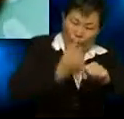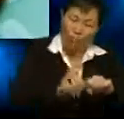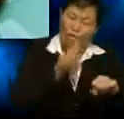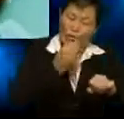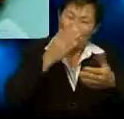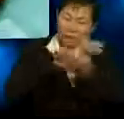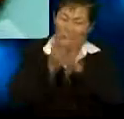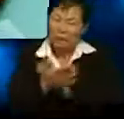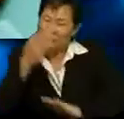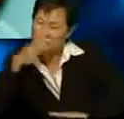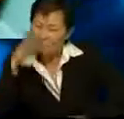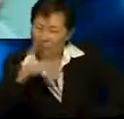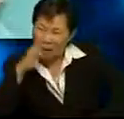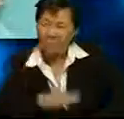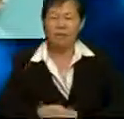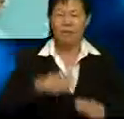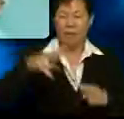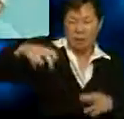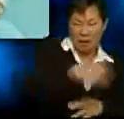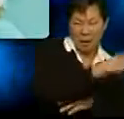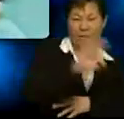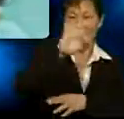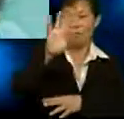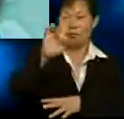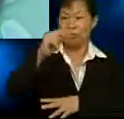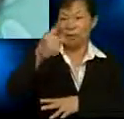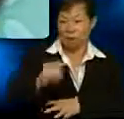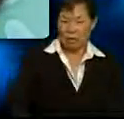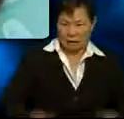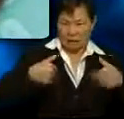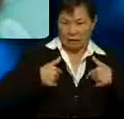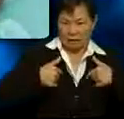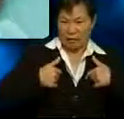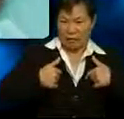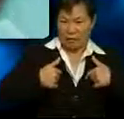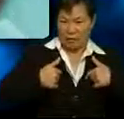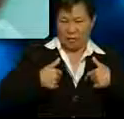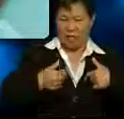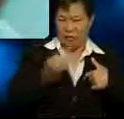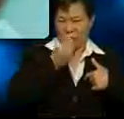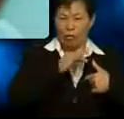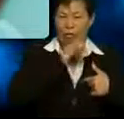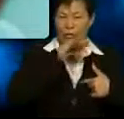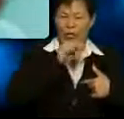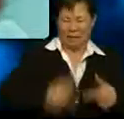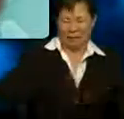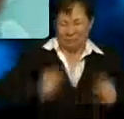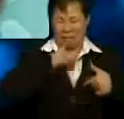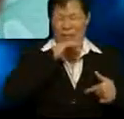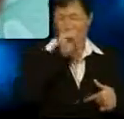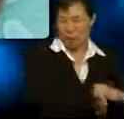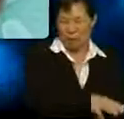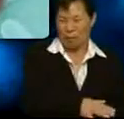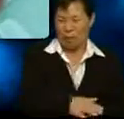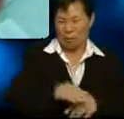turn bad. Bacteria and fungi feed on the nutrients in food, and their waste products like toxin